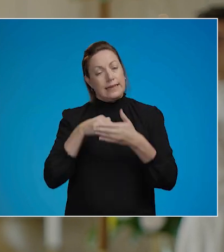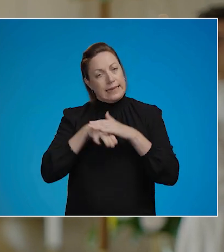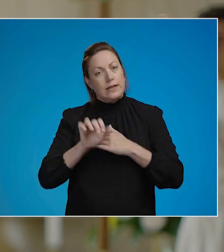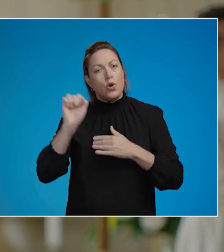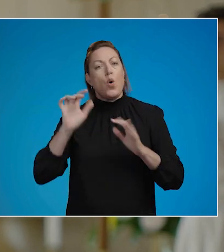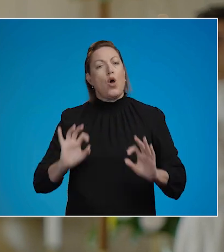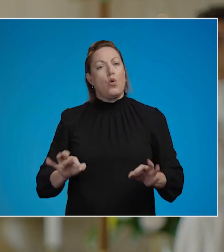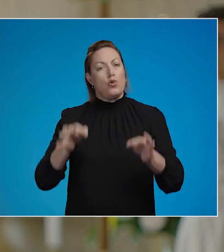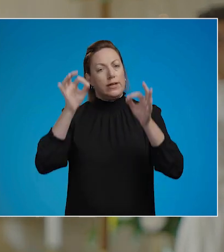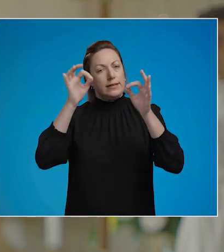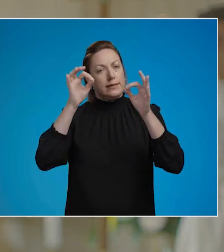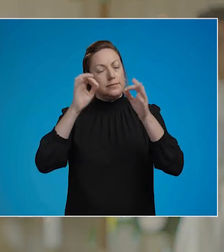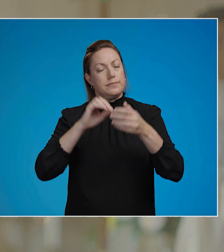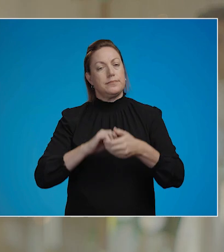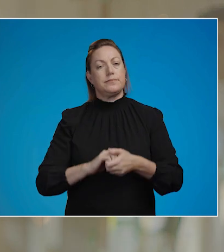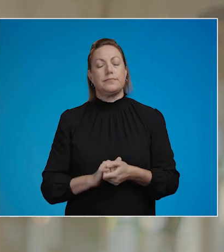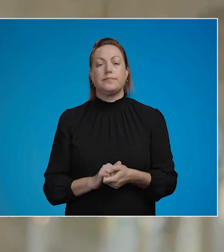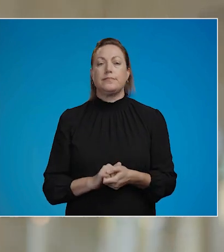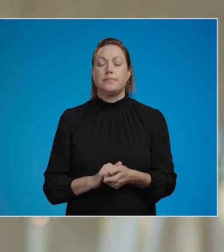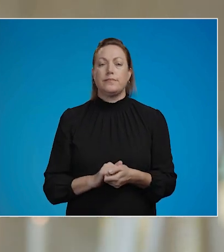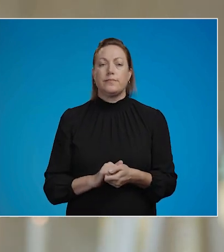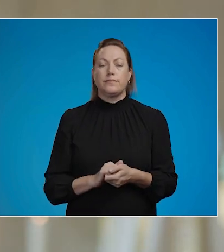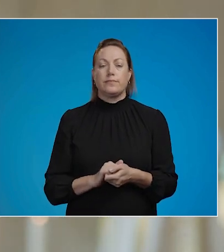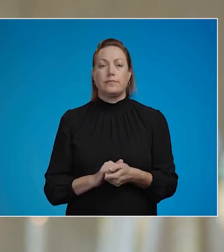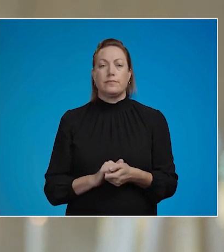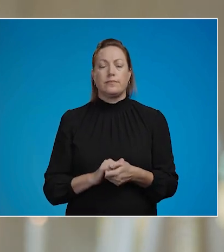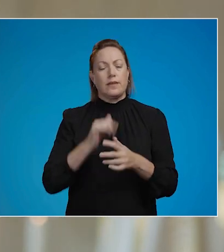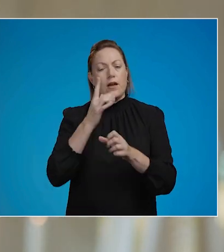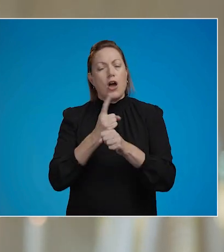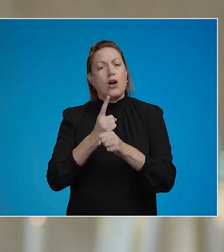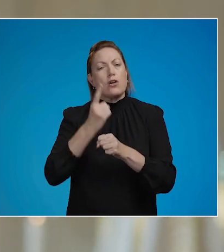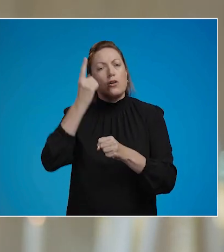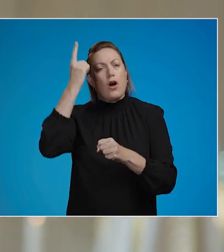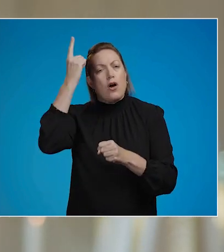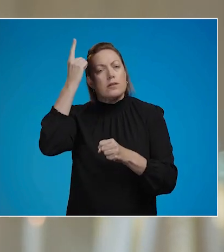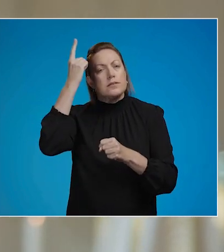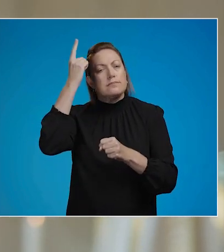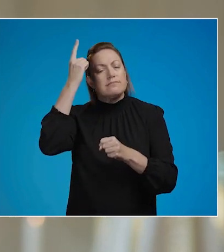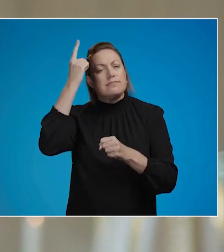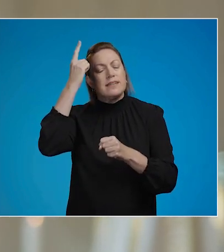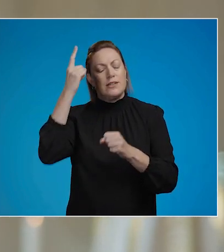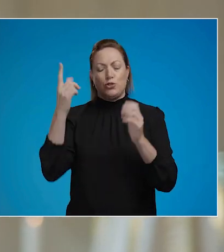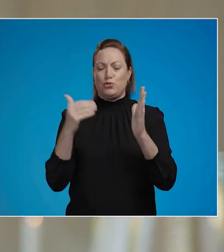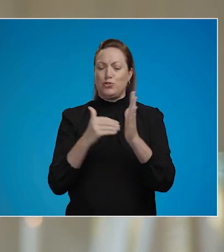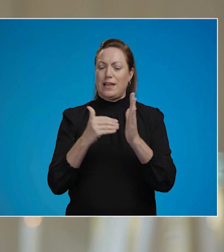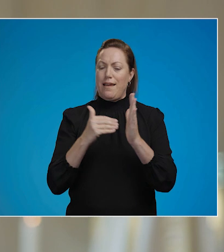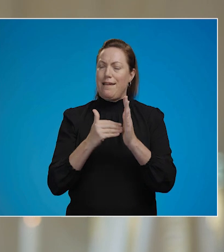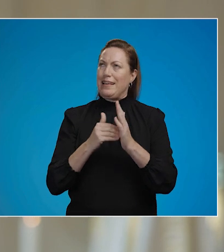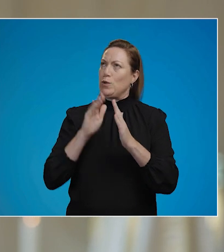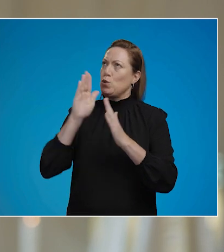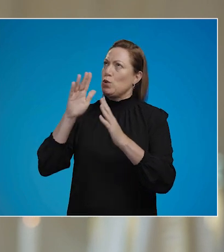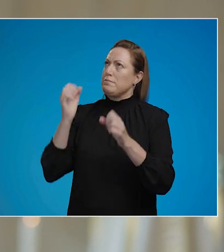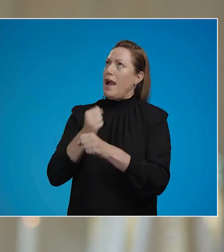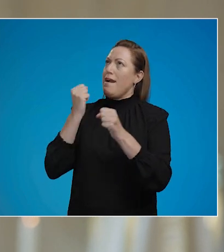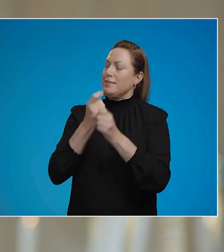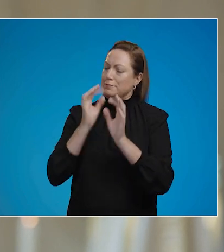In your glory. Lord, hear our prayer. O God of all time, this is the day that you have